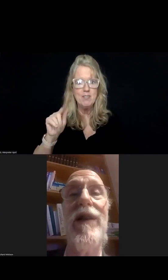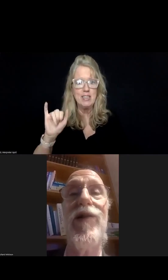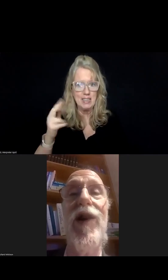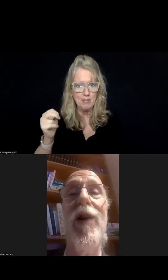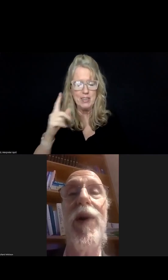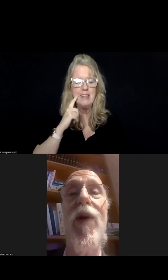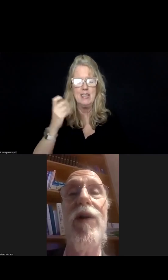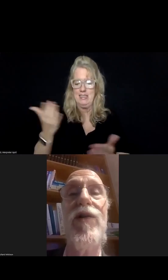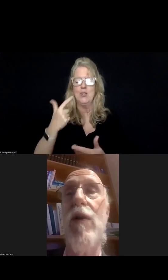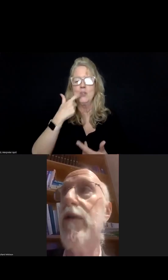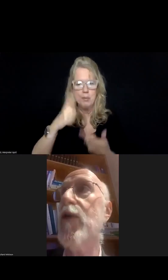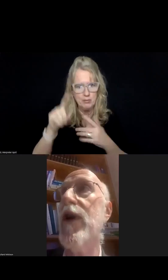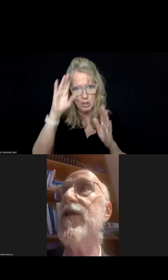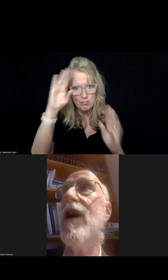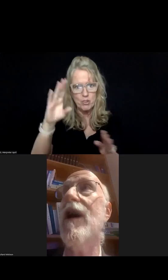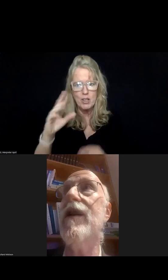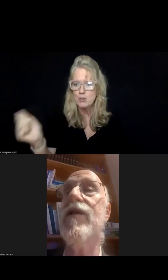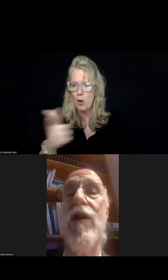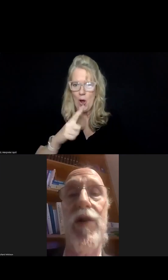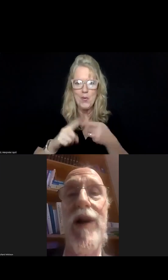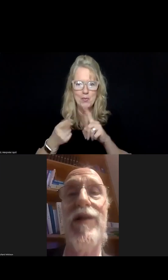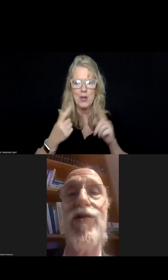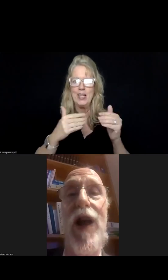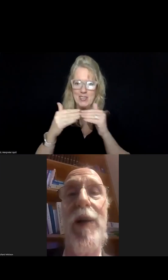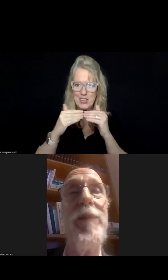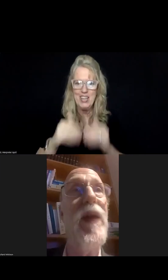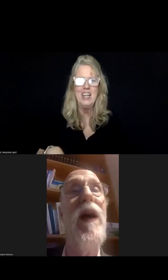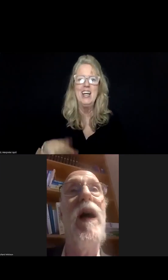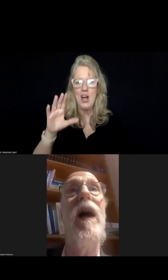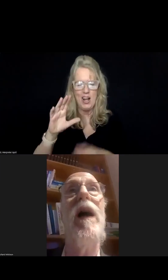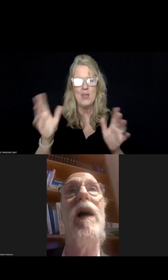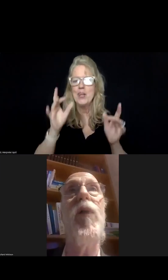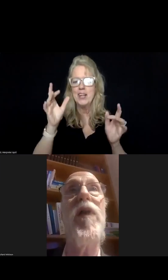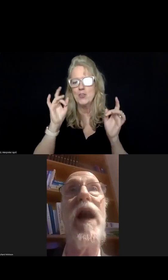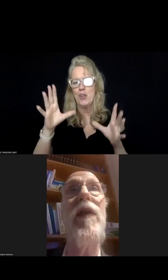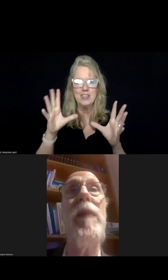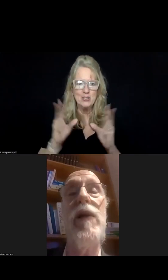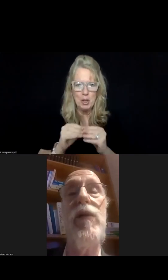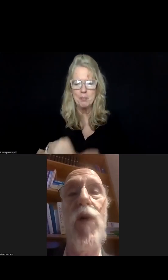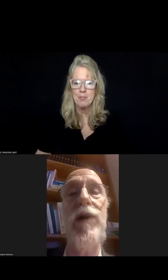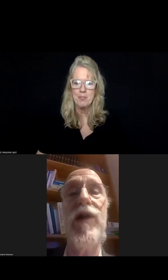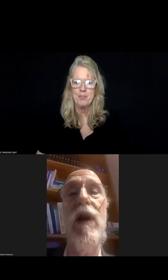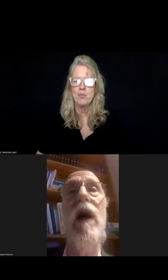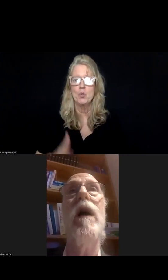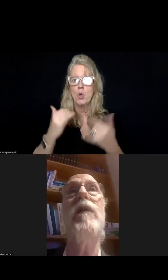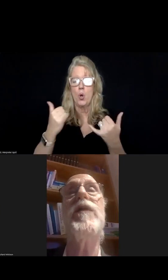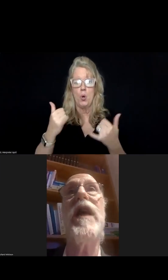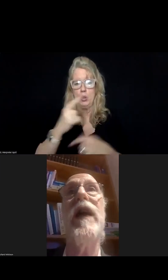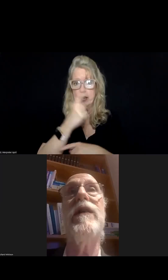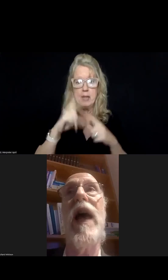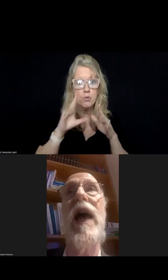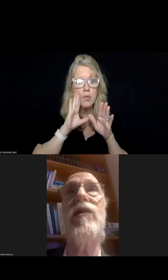send his regards to all of his friends and colleagues on the Crisis Jam for that. And the main focus